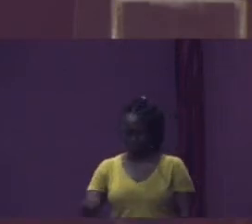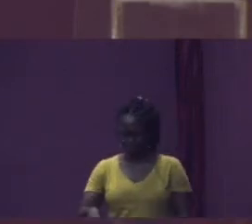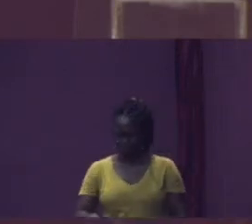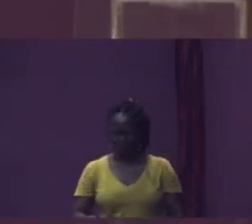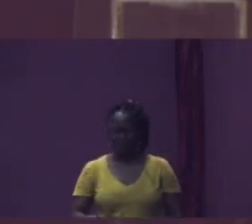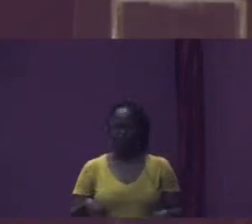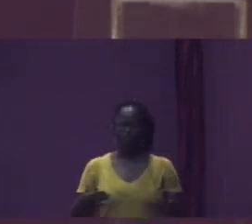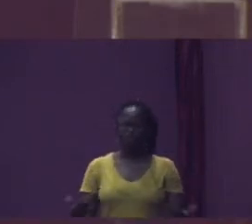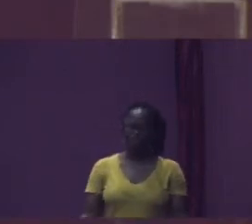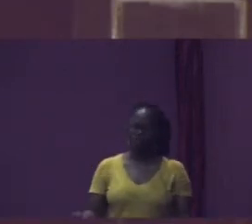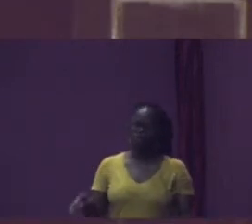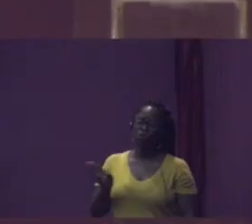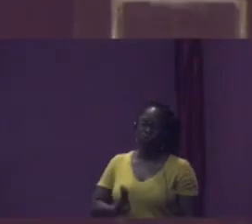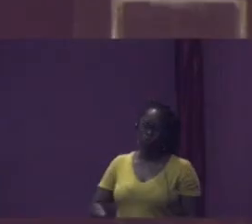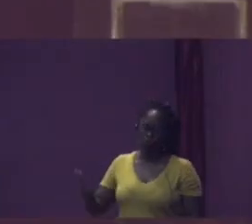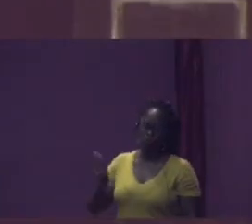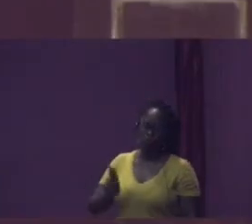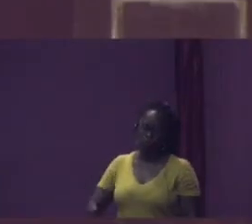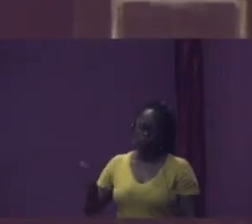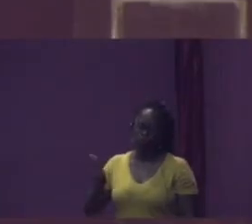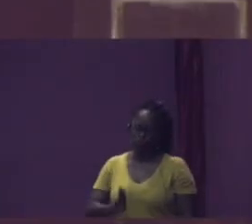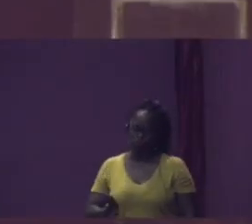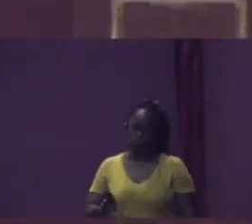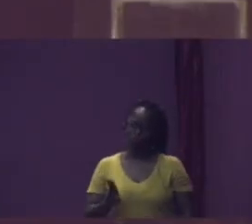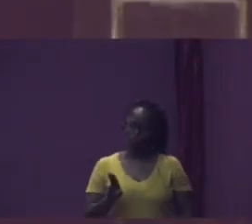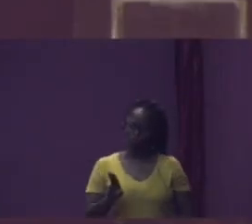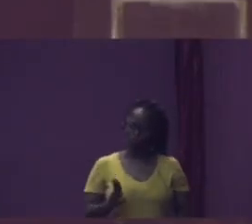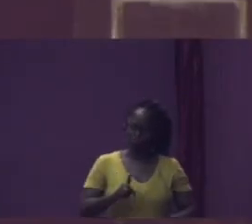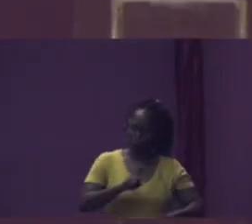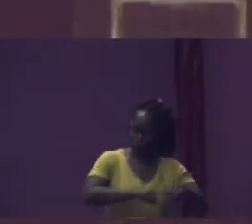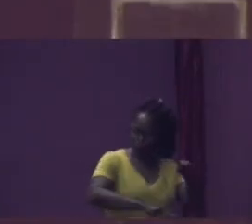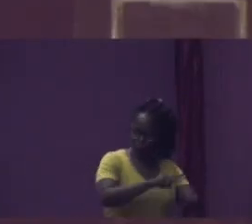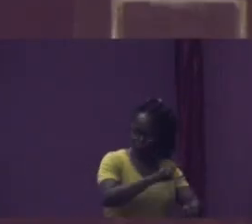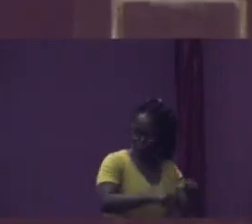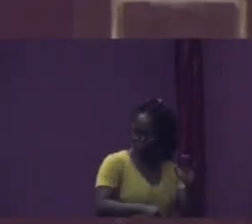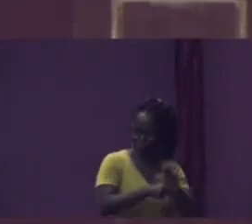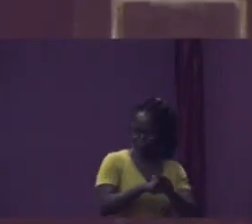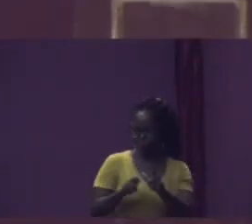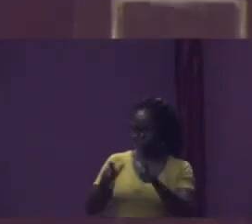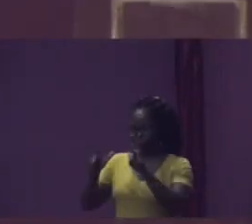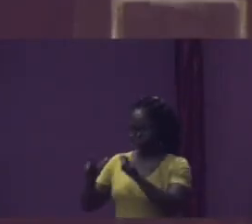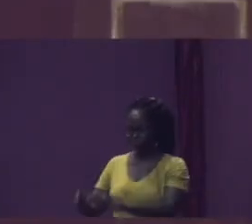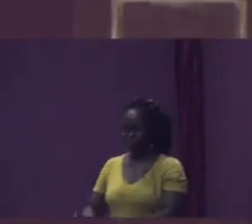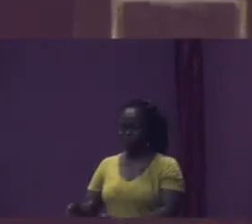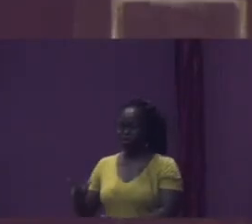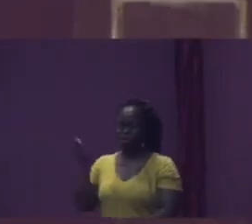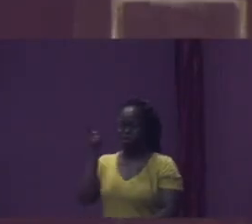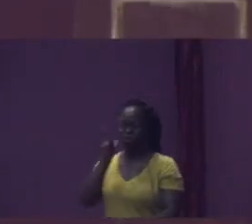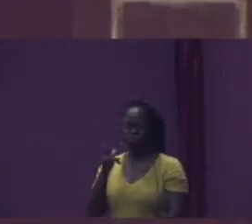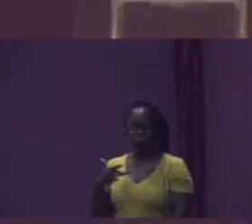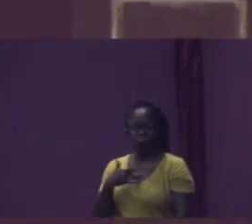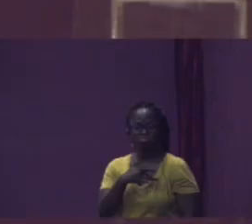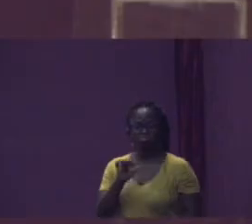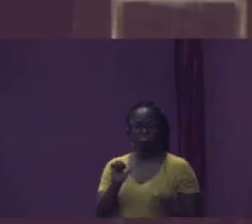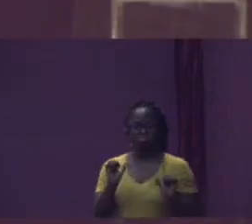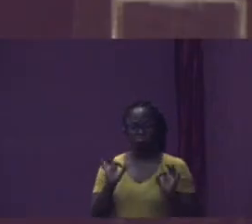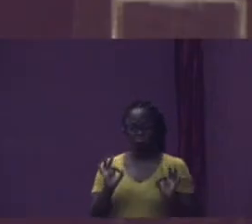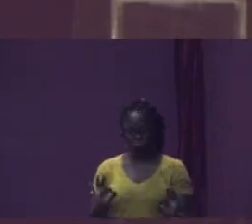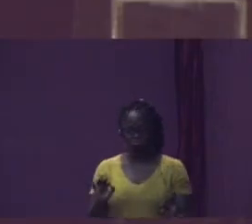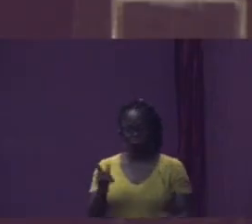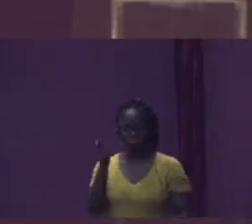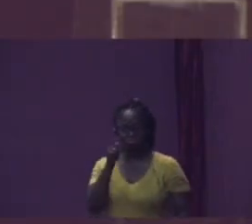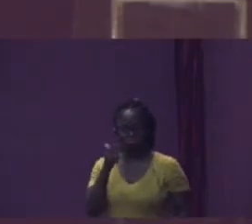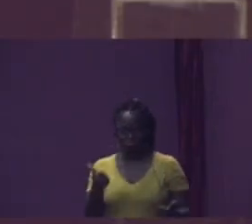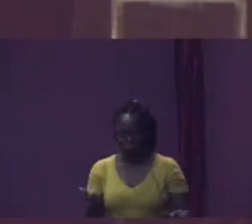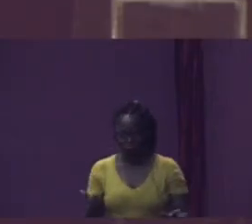hospital, but ultimately she was okay, and she went home after, I think it was a total of 4 surgeries.